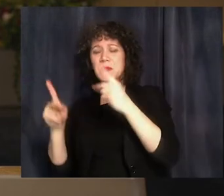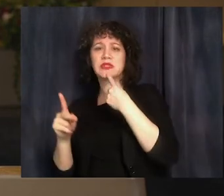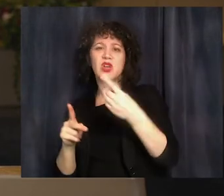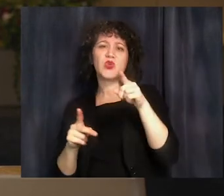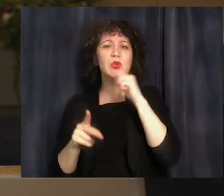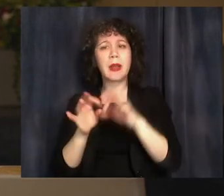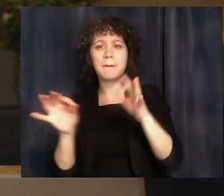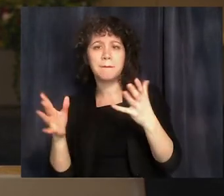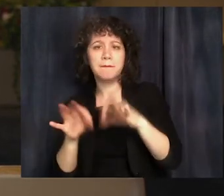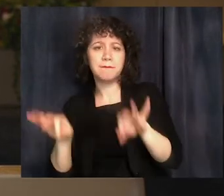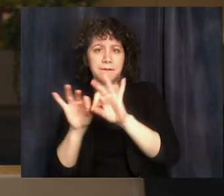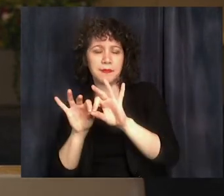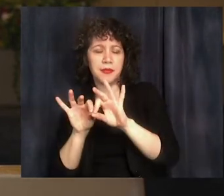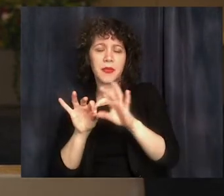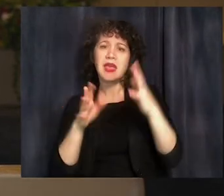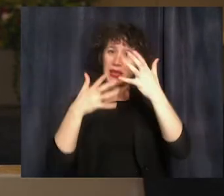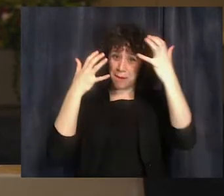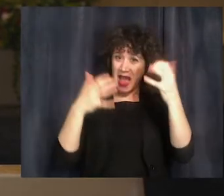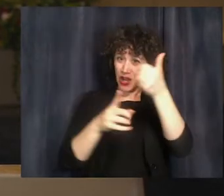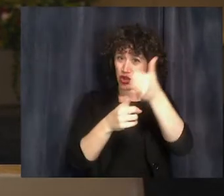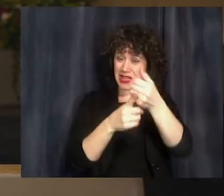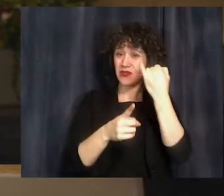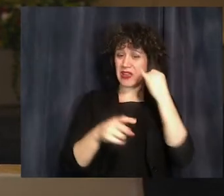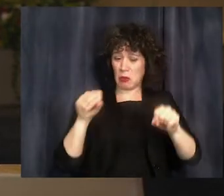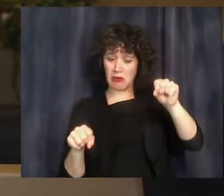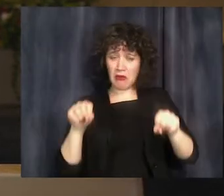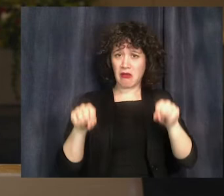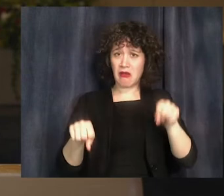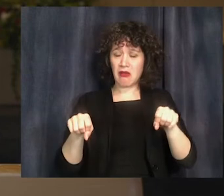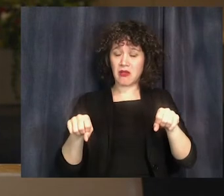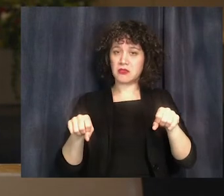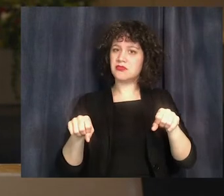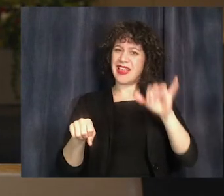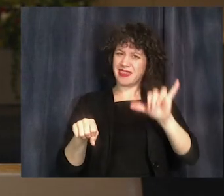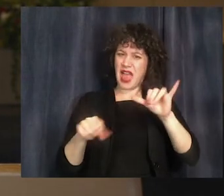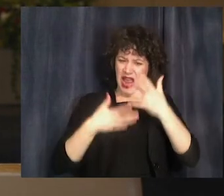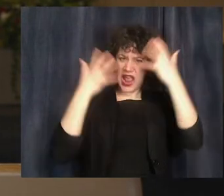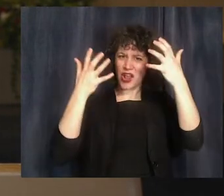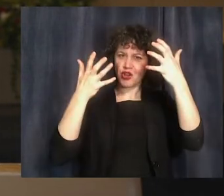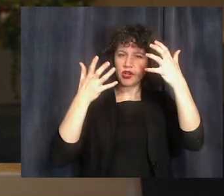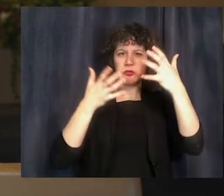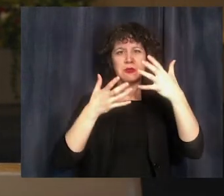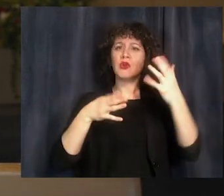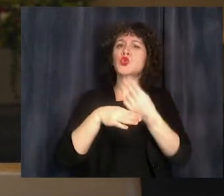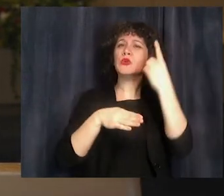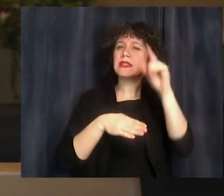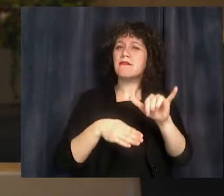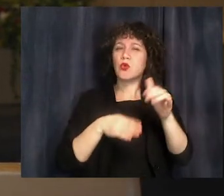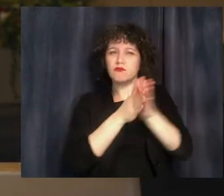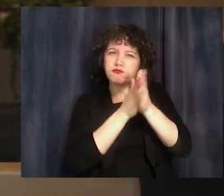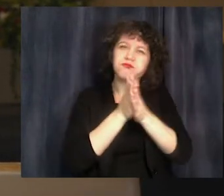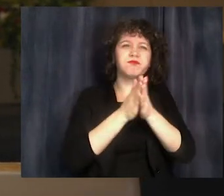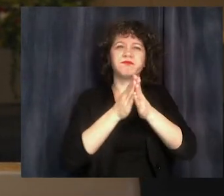you you didn't matter. Get mad at yourself for even doubting yourself in the first place. Use this anger to blaze a path towards your future and show them who's